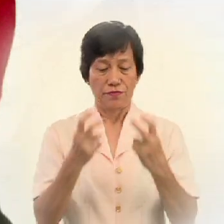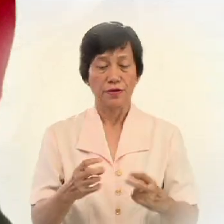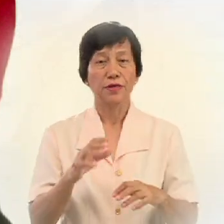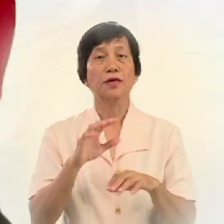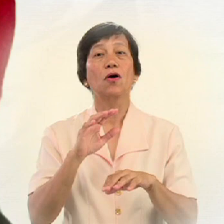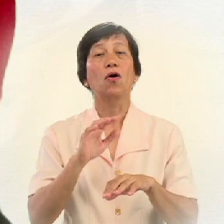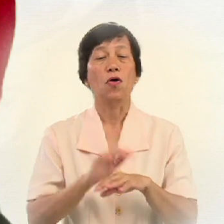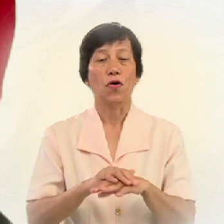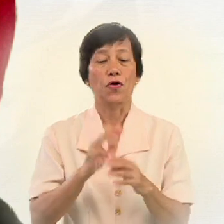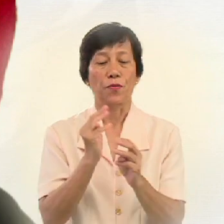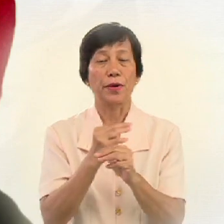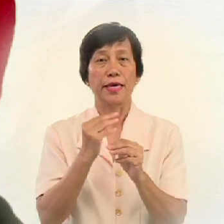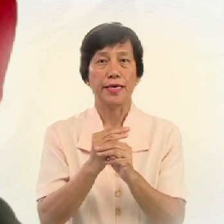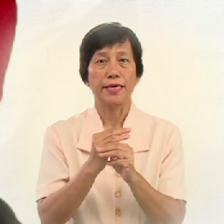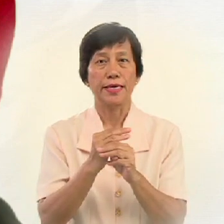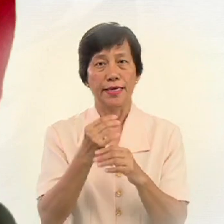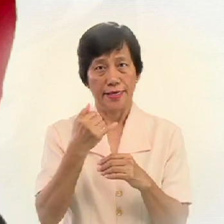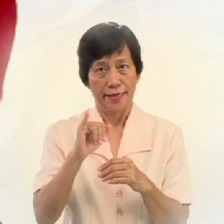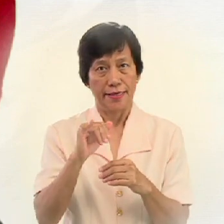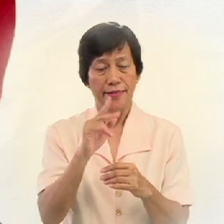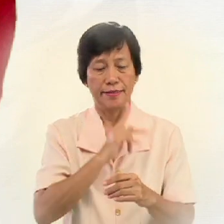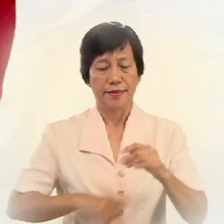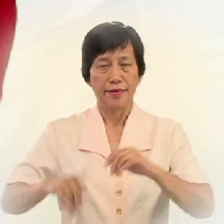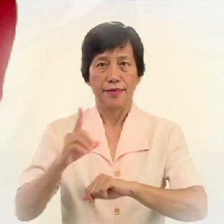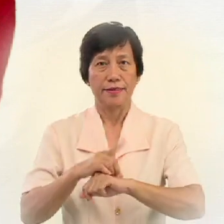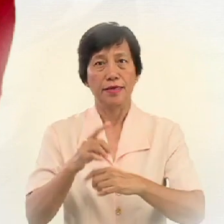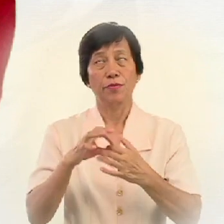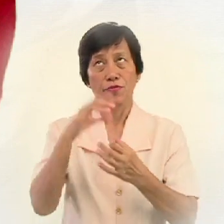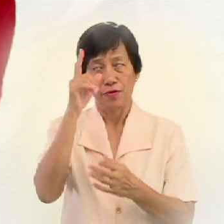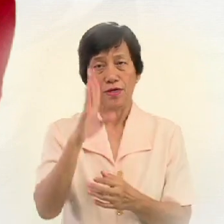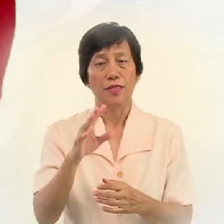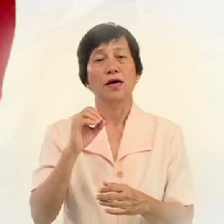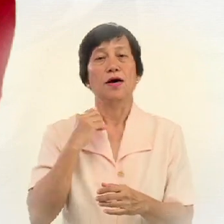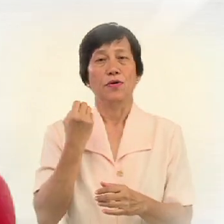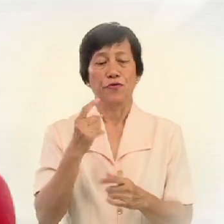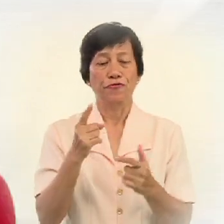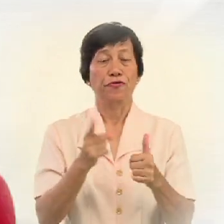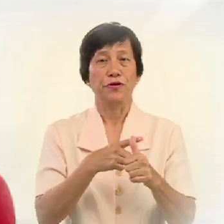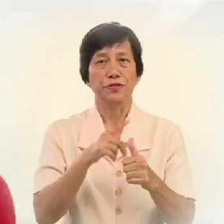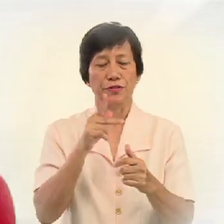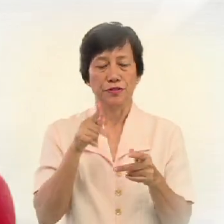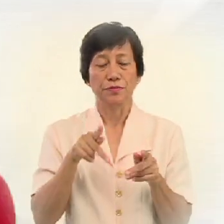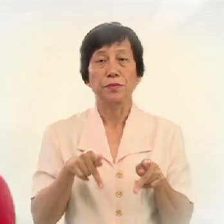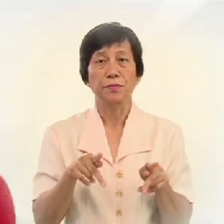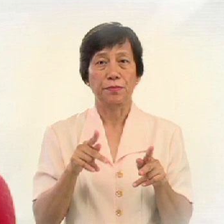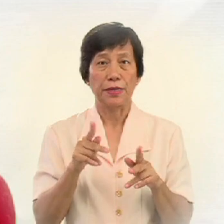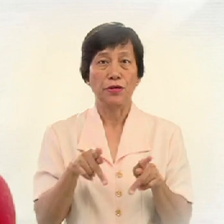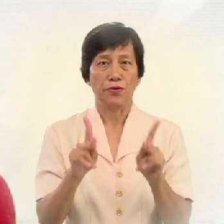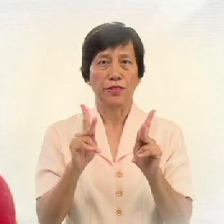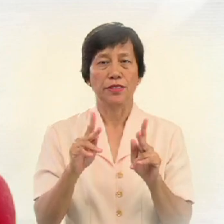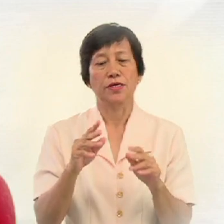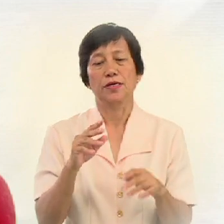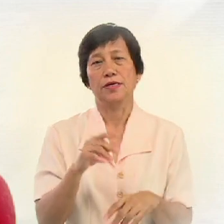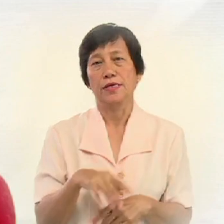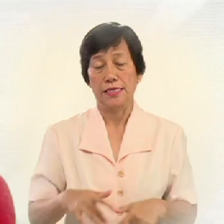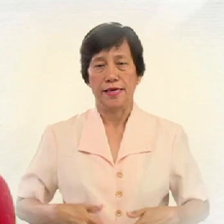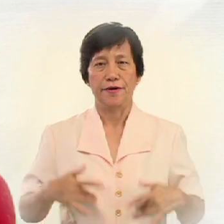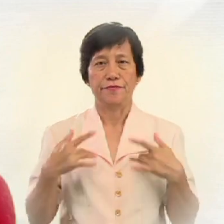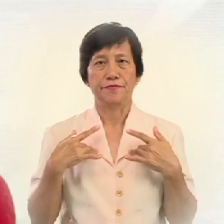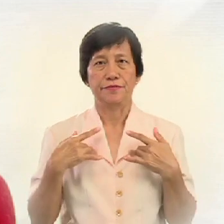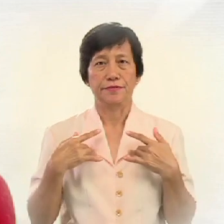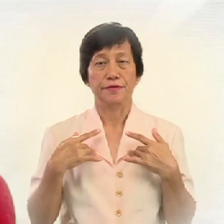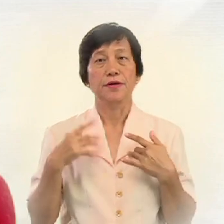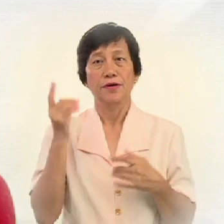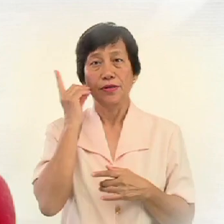of God our top priority in life. Daily living is really based